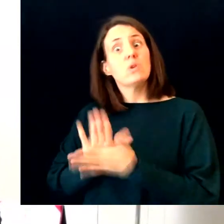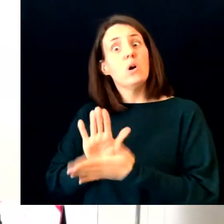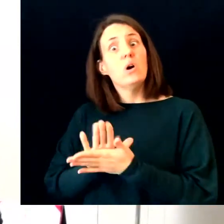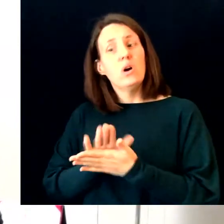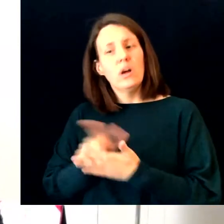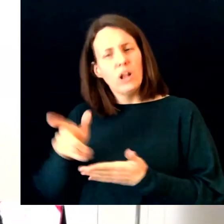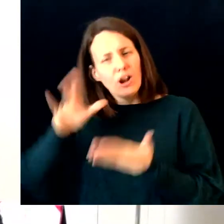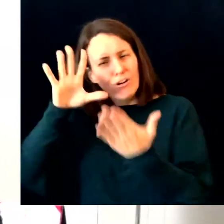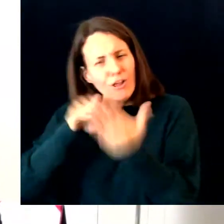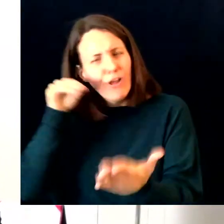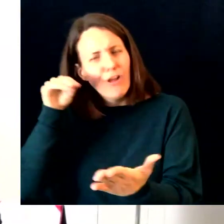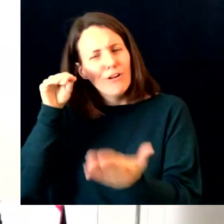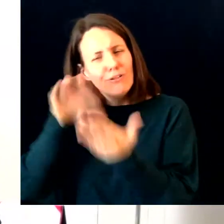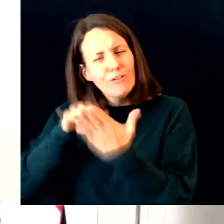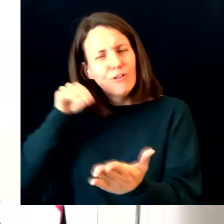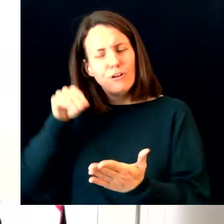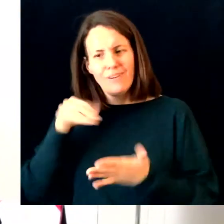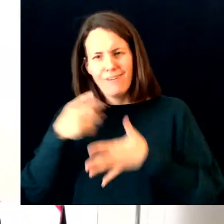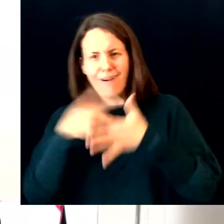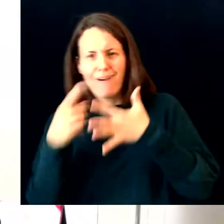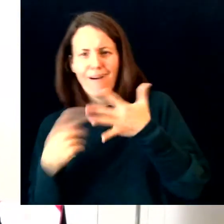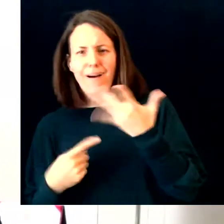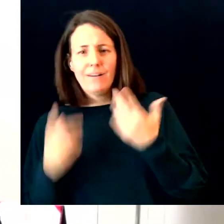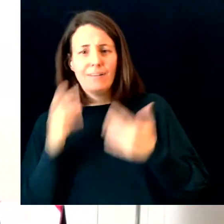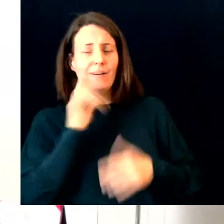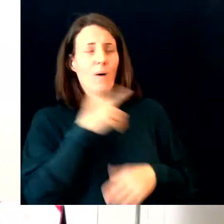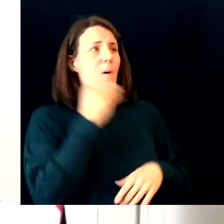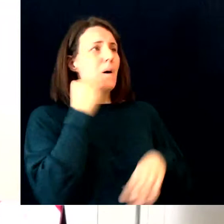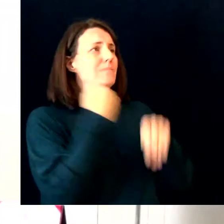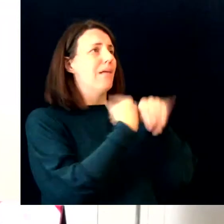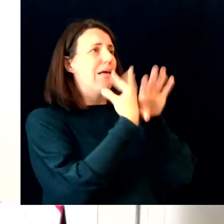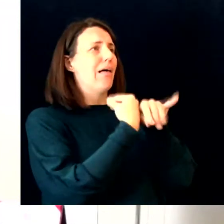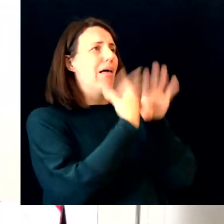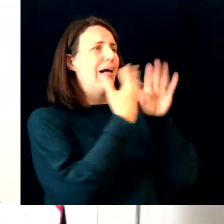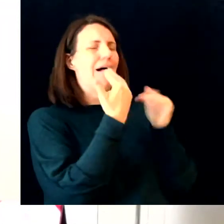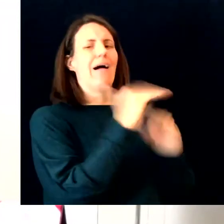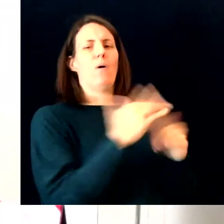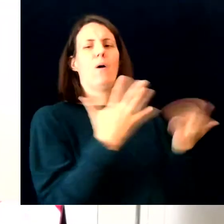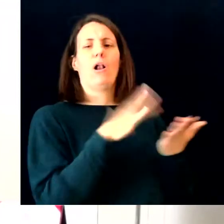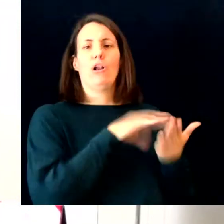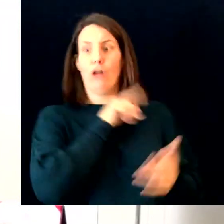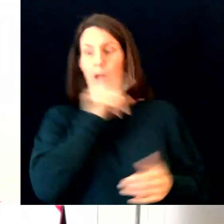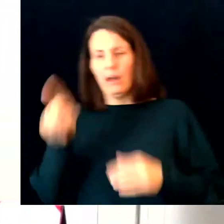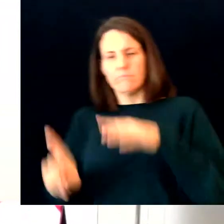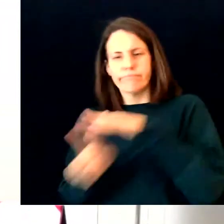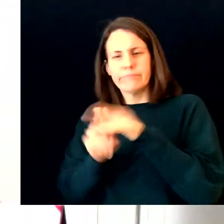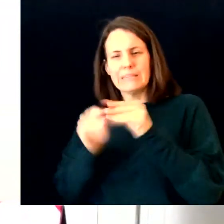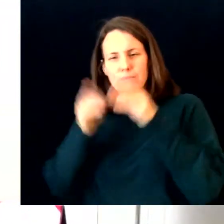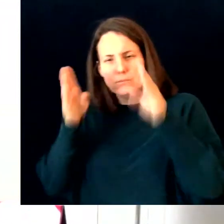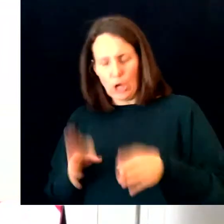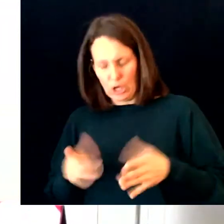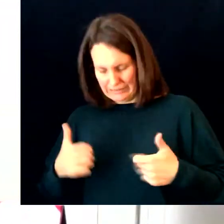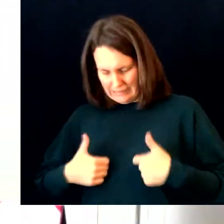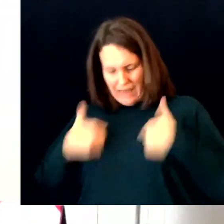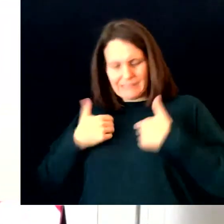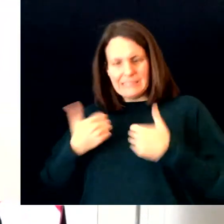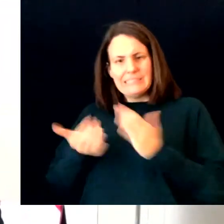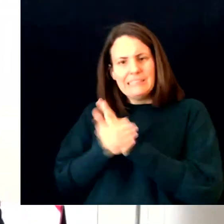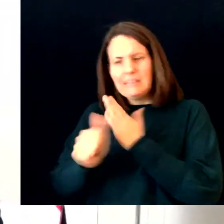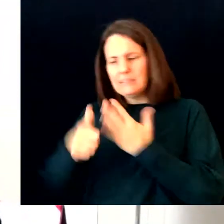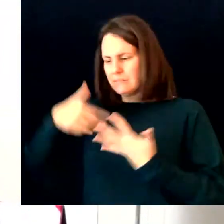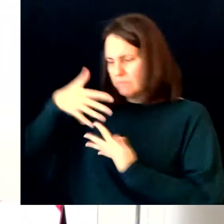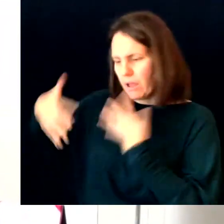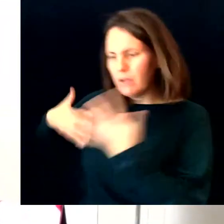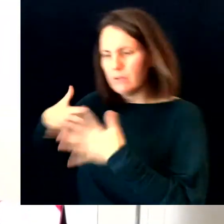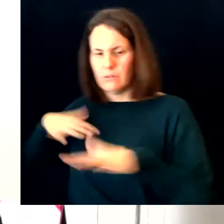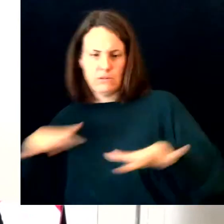also helps them cope with some of the very things that they're facing now in this pandemic. The COVID vaccine can keep kids in the